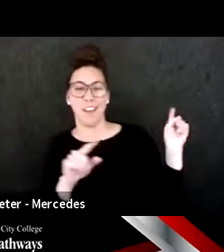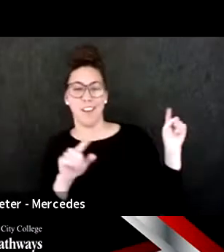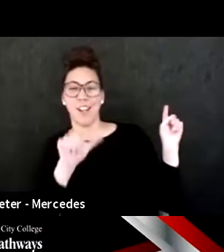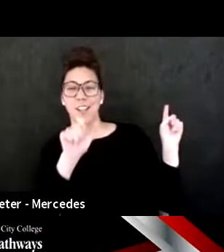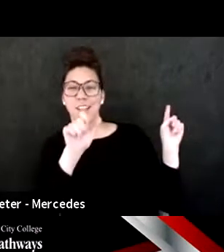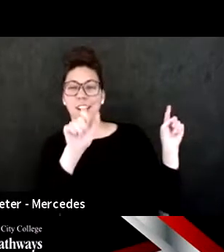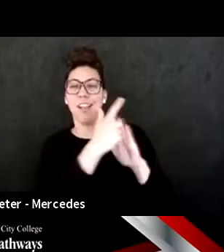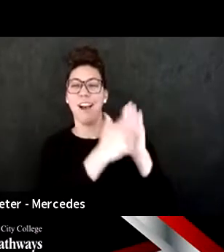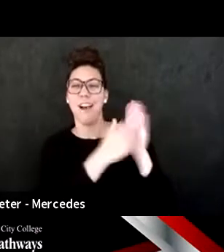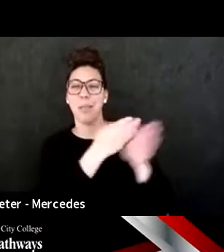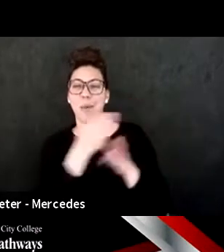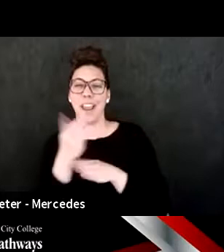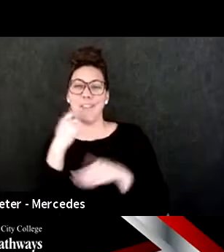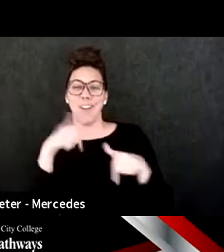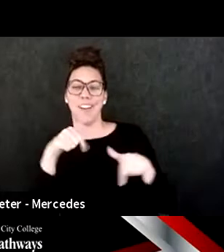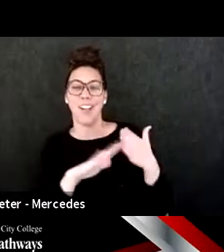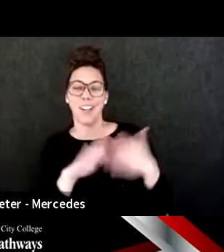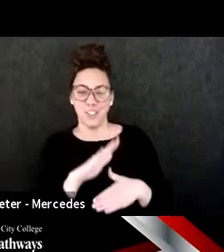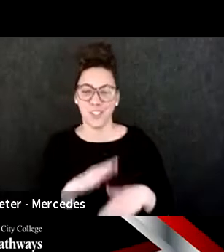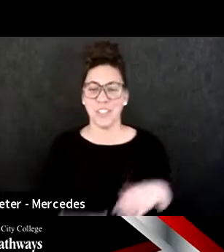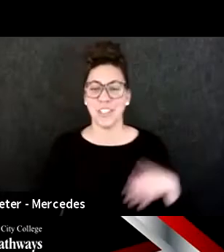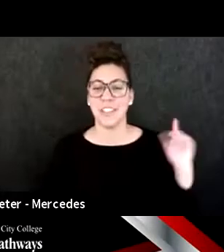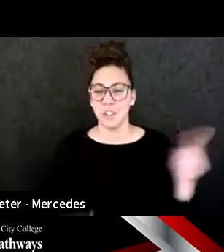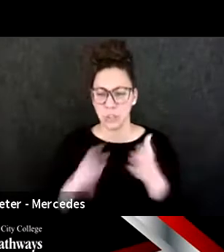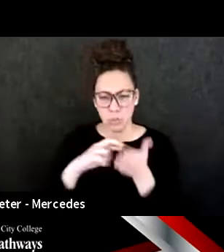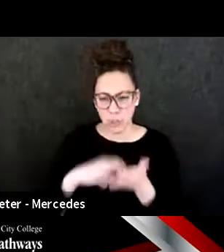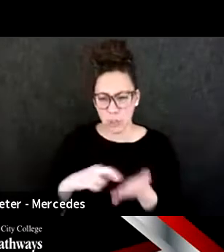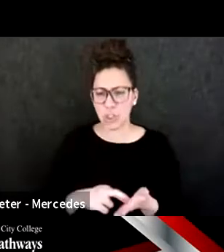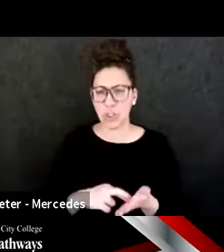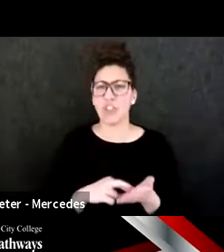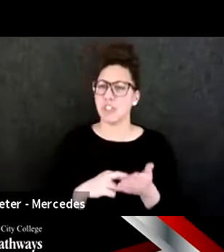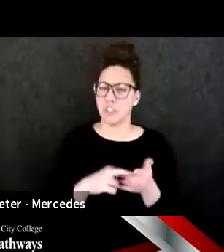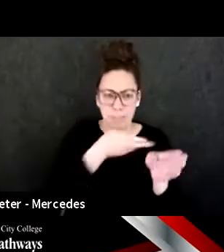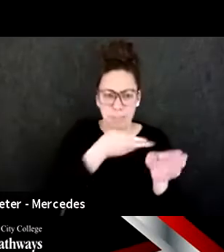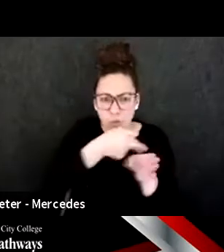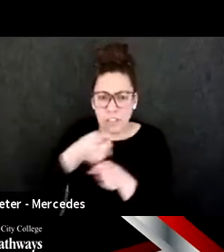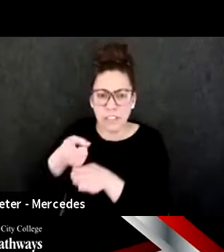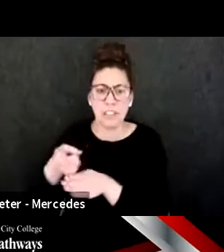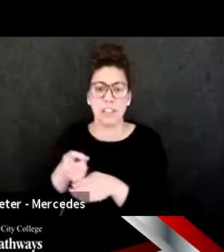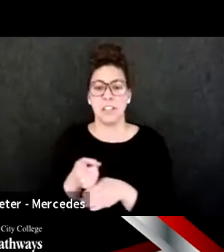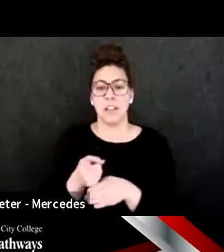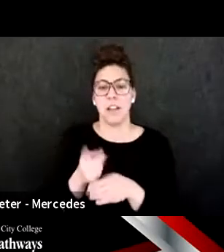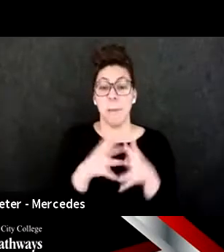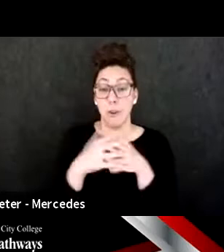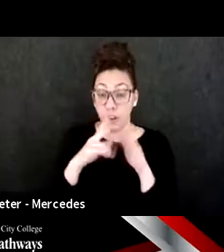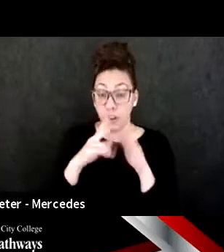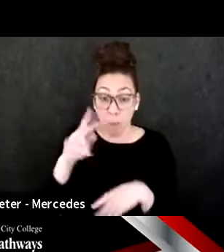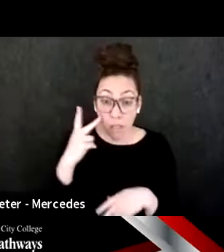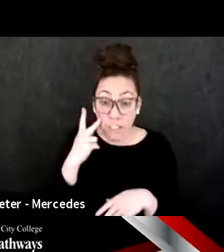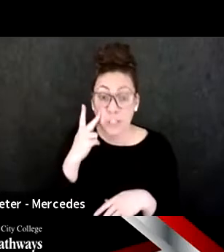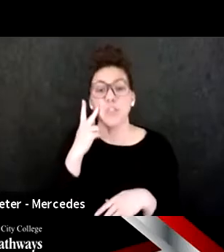and Kuvu's research interest lies in American politics, particularly in the areas of subnational politics, representation, and